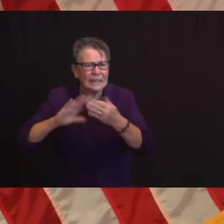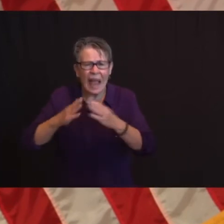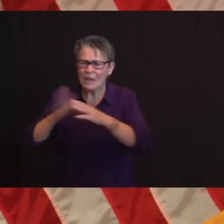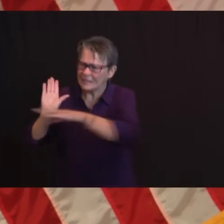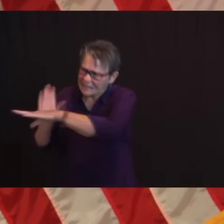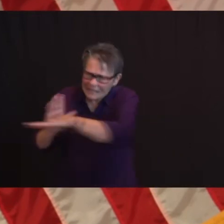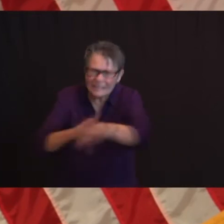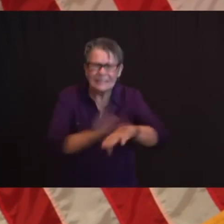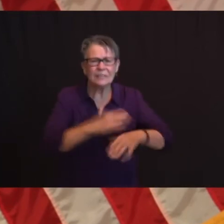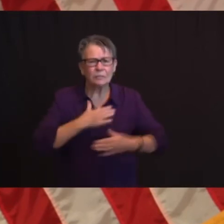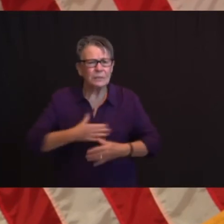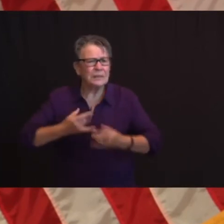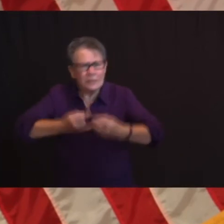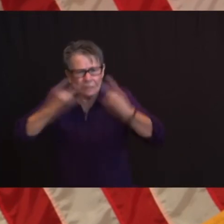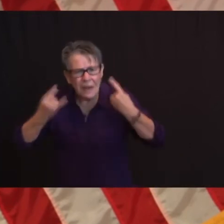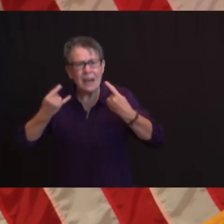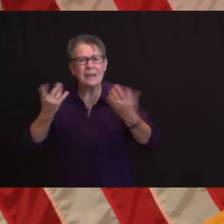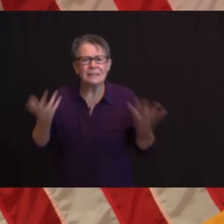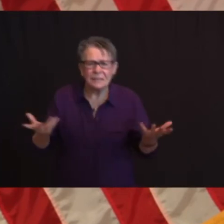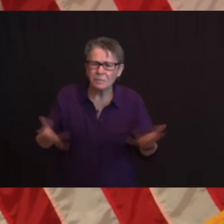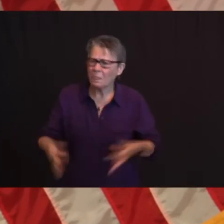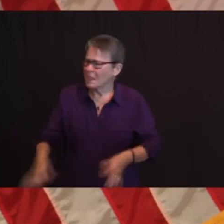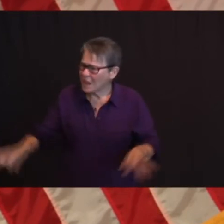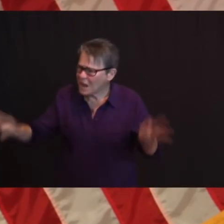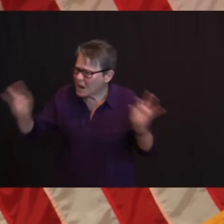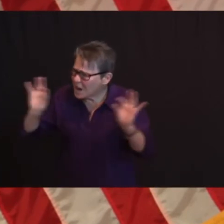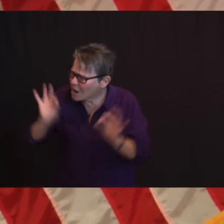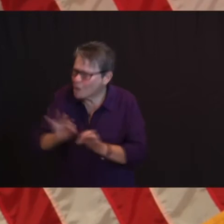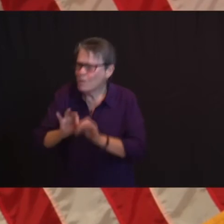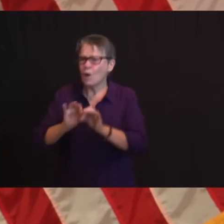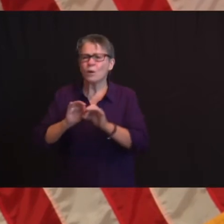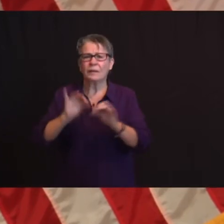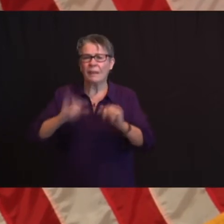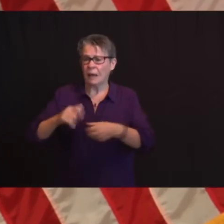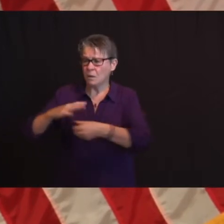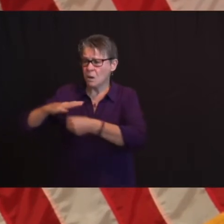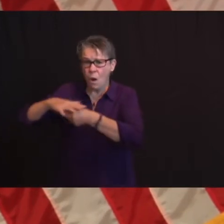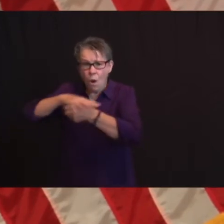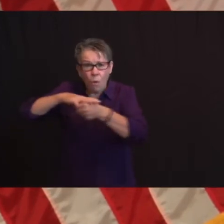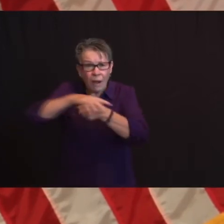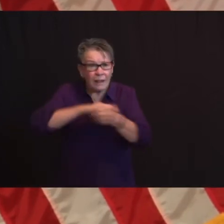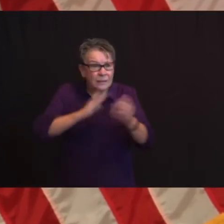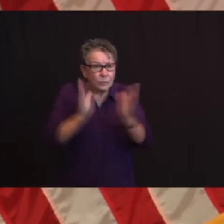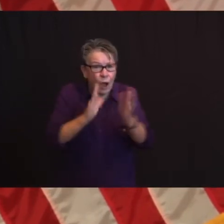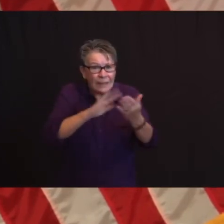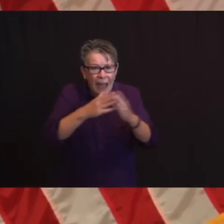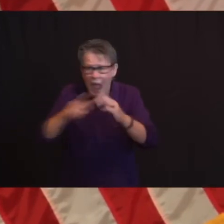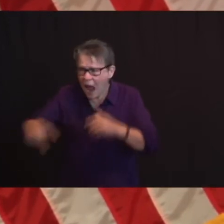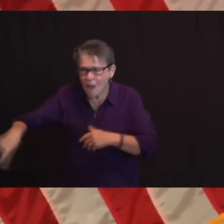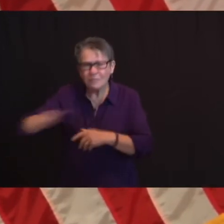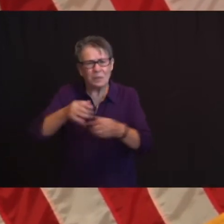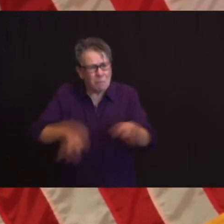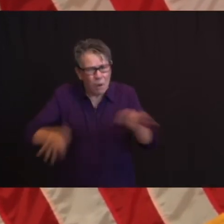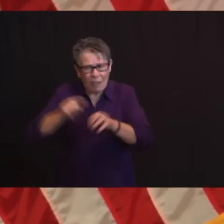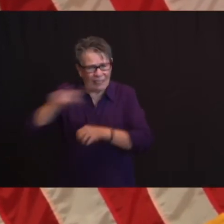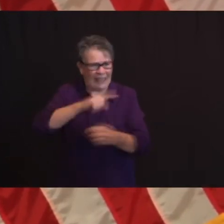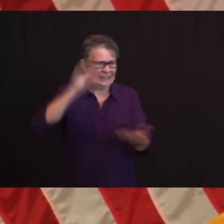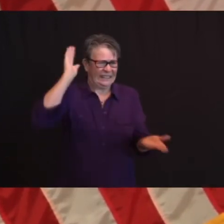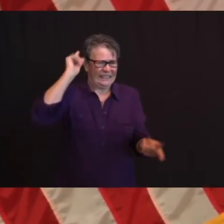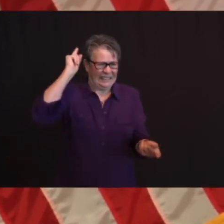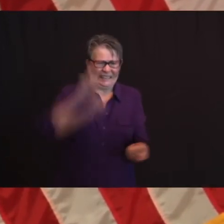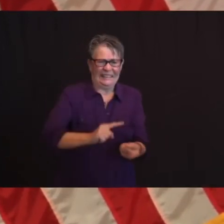community mitigation and the community layers, that's what really contributes at this point when you have widespread activity